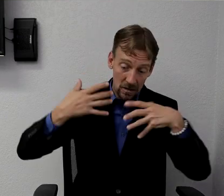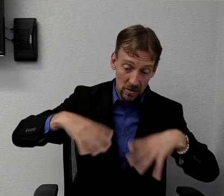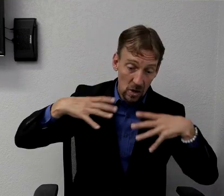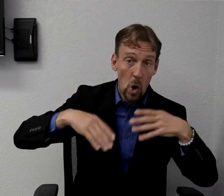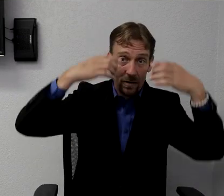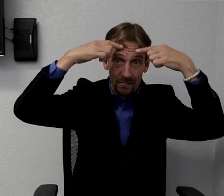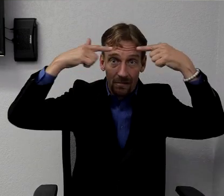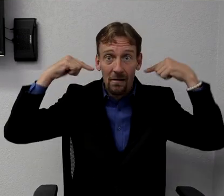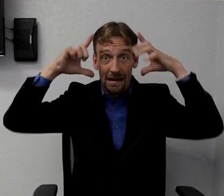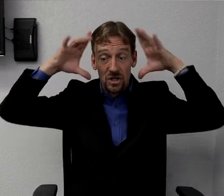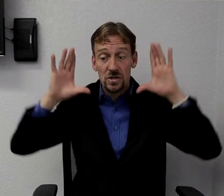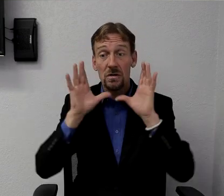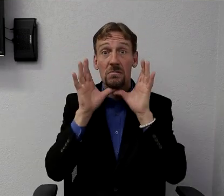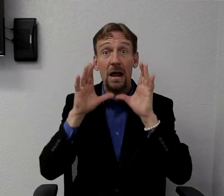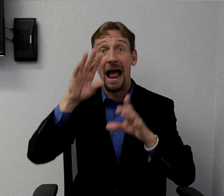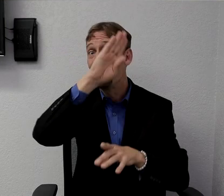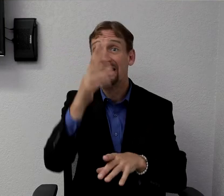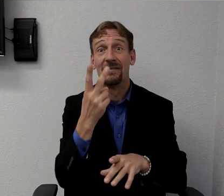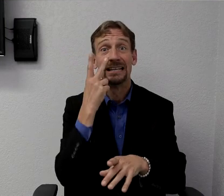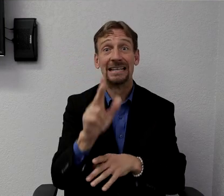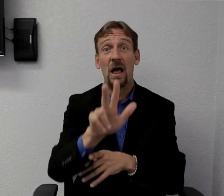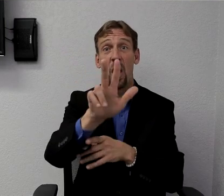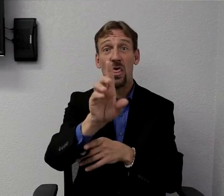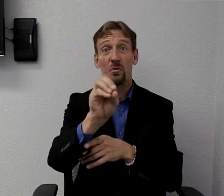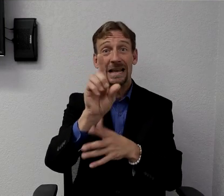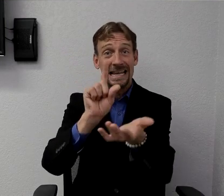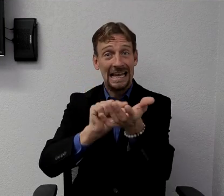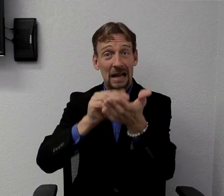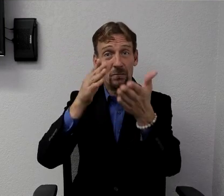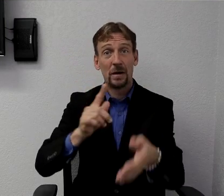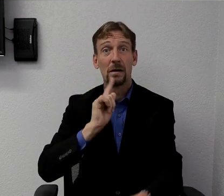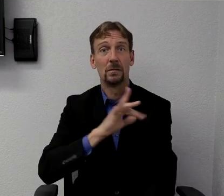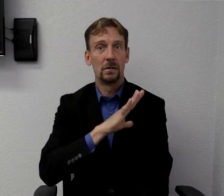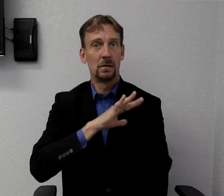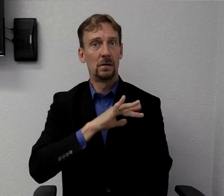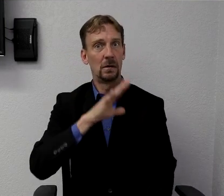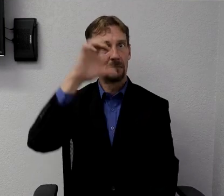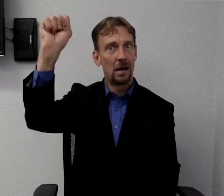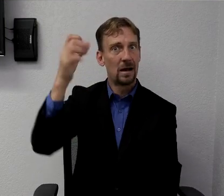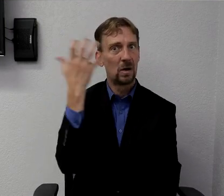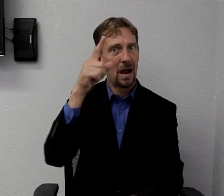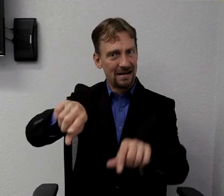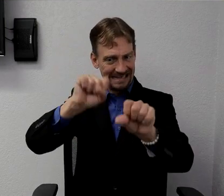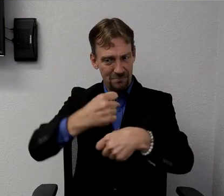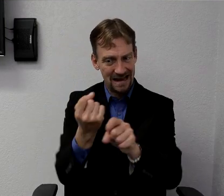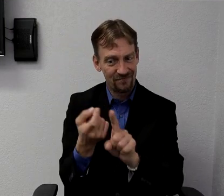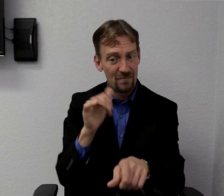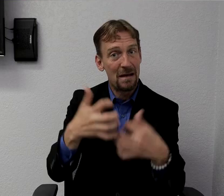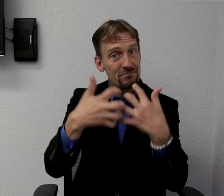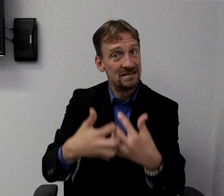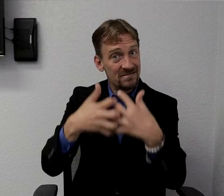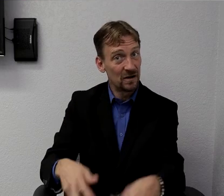seen a 3D printer. I don't know what they look like, but they're pretty amazing what they're able to do. I actually last week got to see a box full